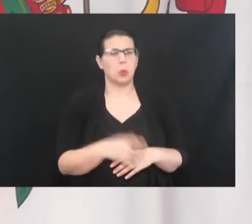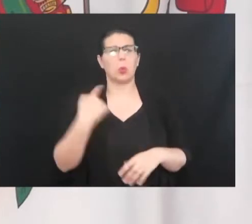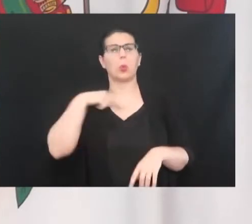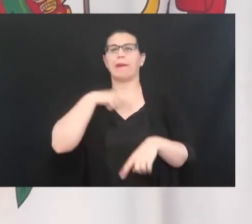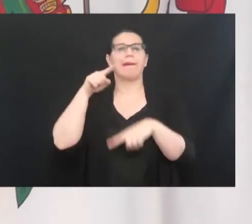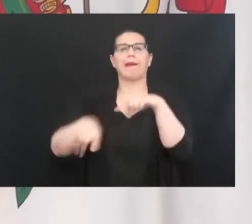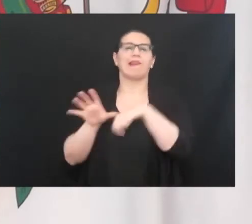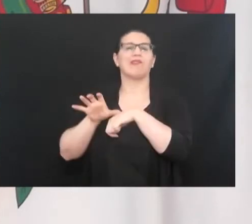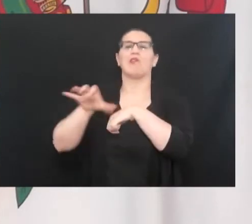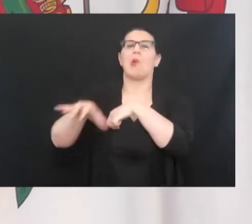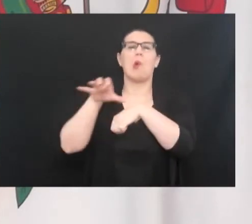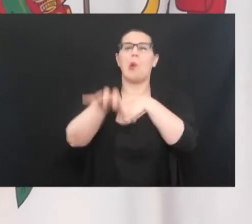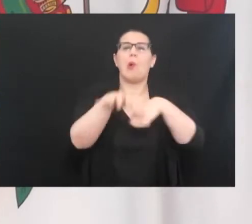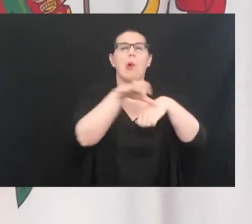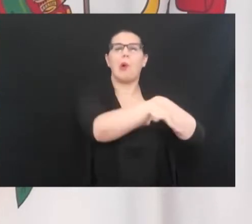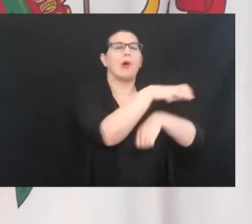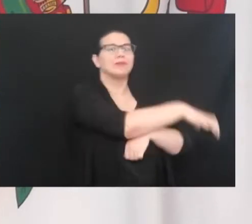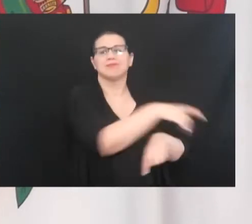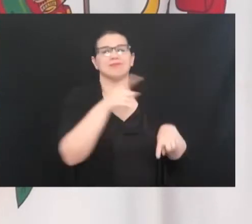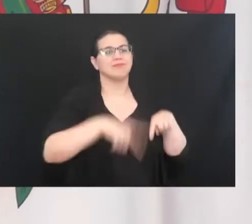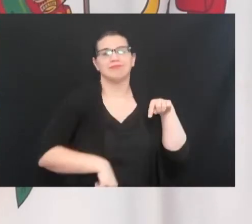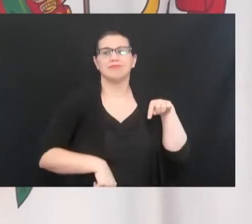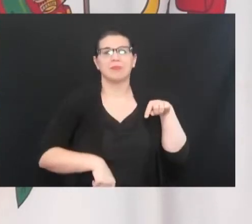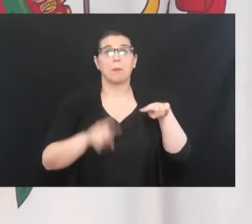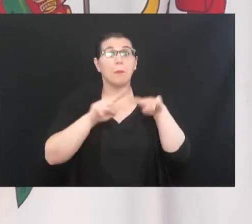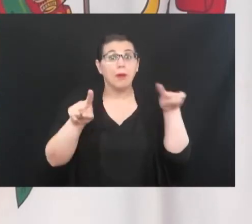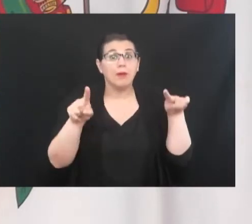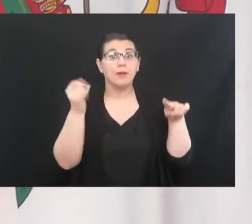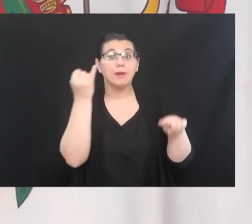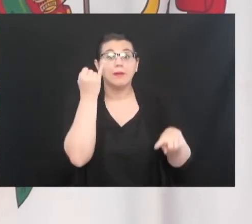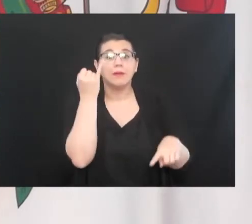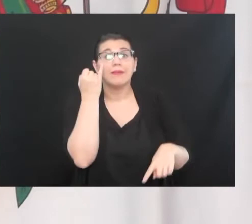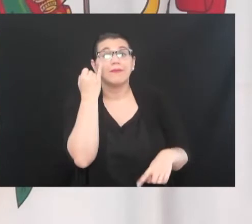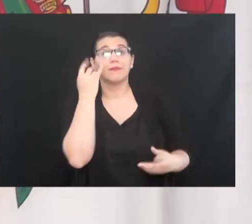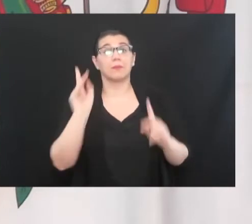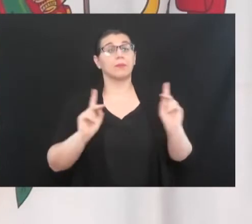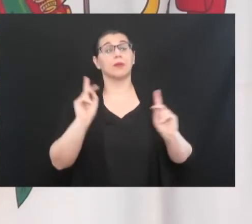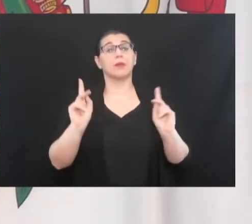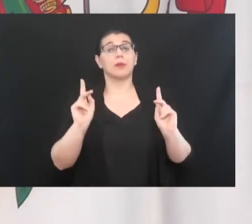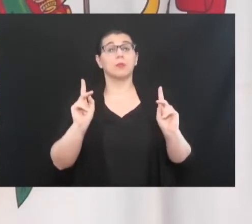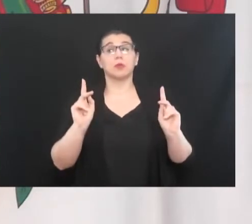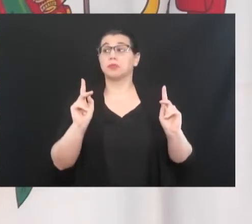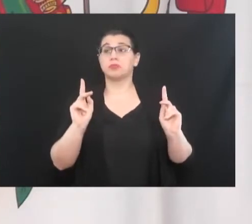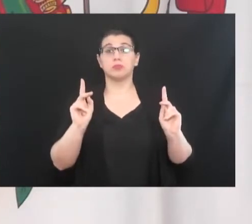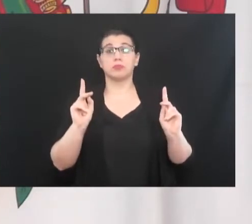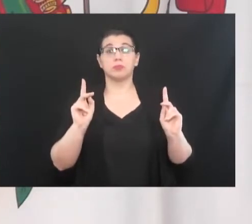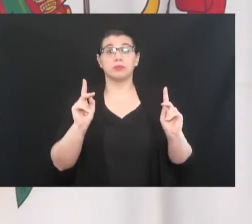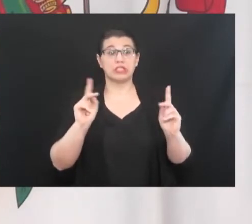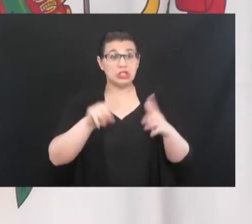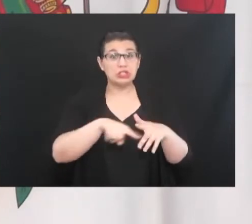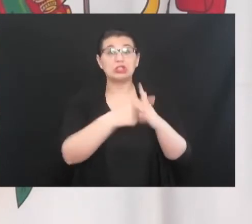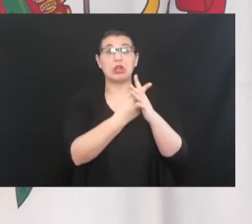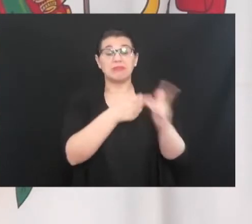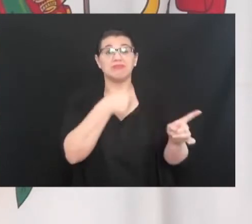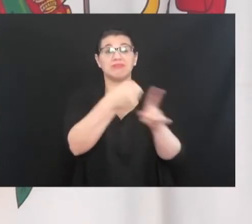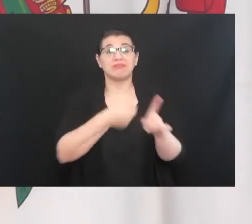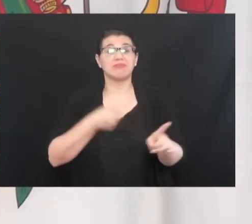come running out of the woodwork in every direction if we have a lot of people start